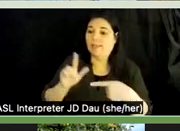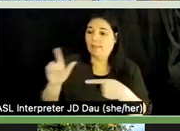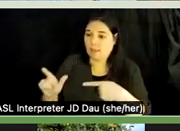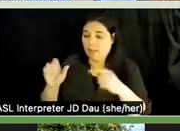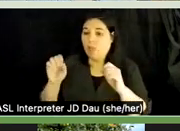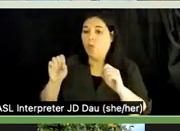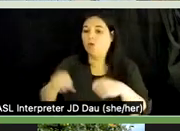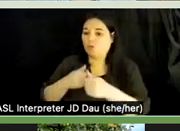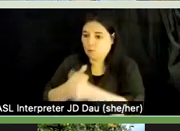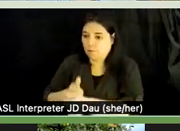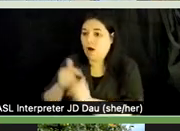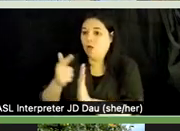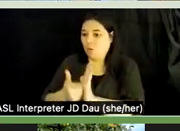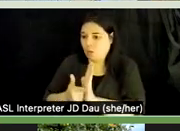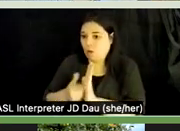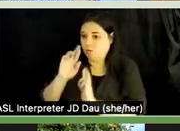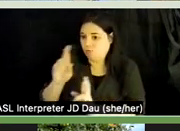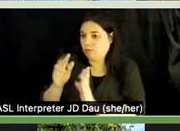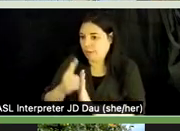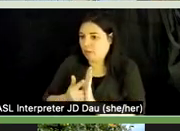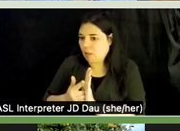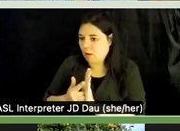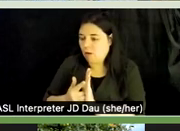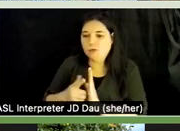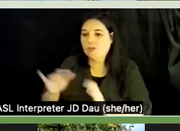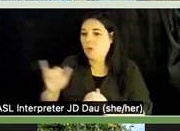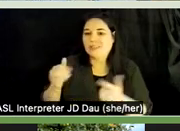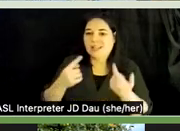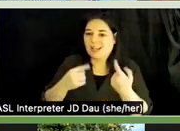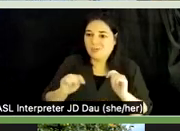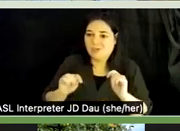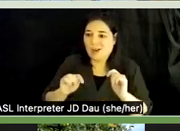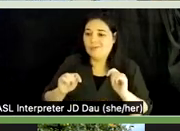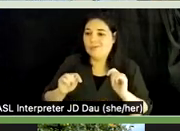with the law. So in other words, it's like to try to settle the complaint.